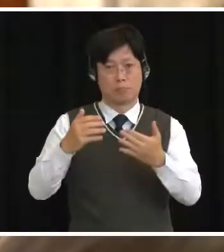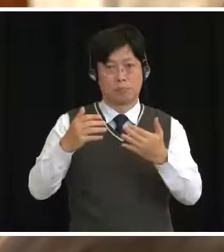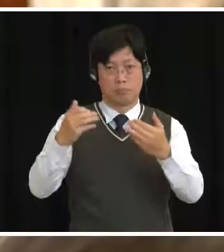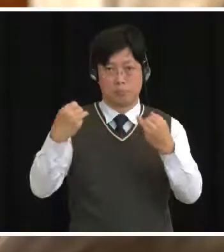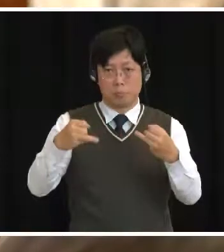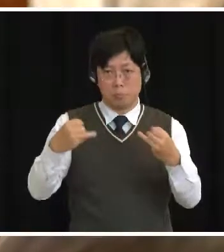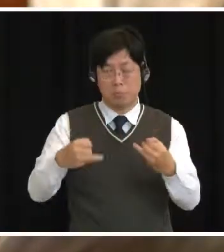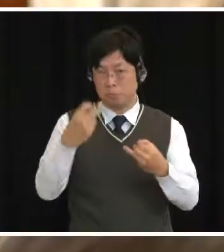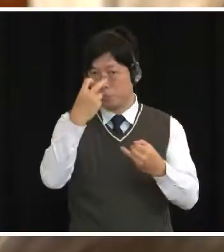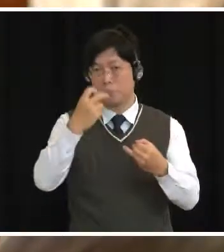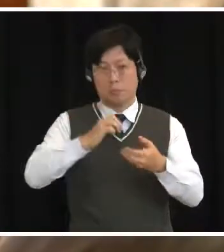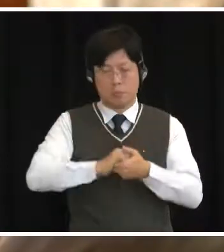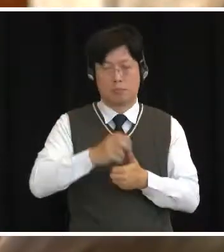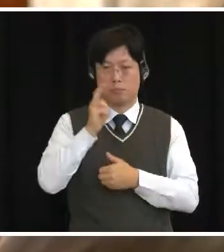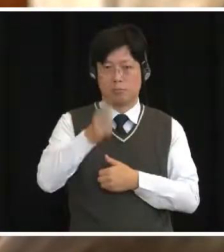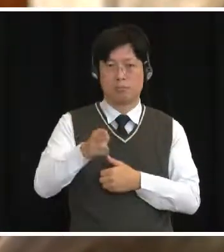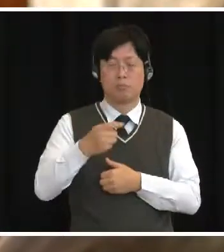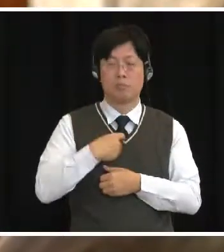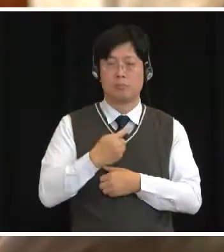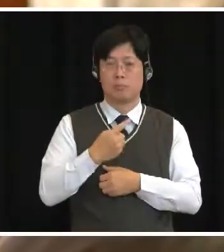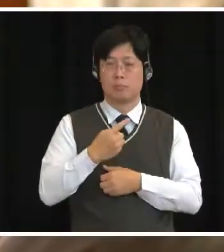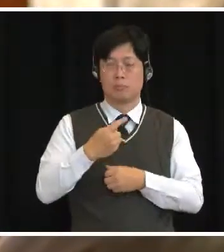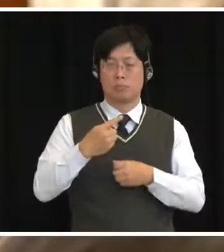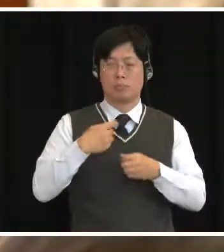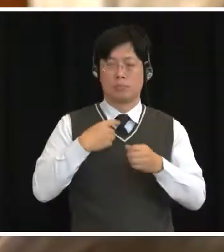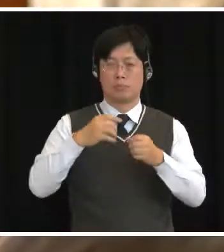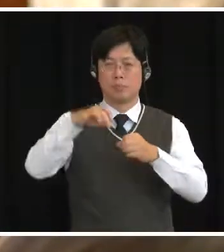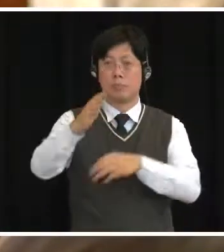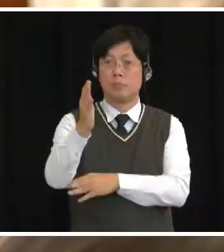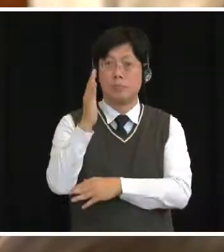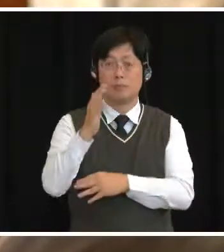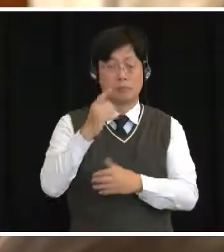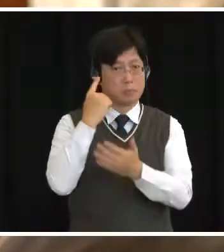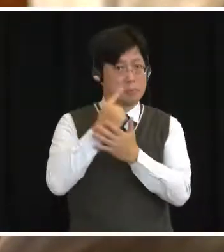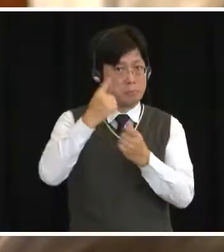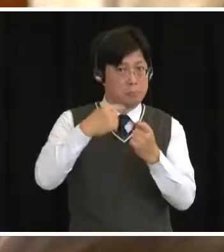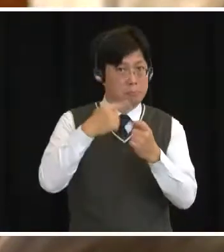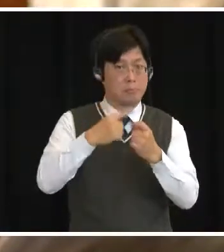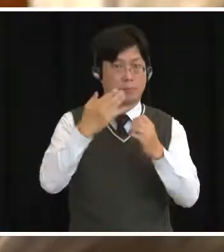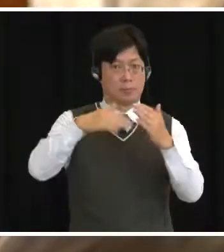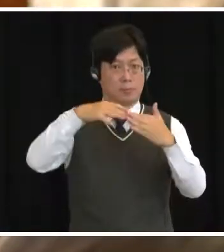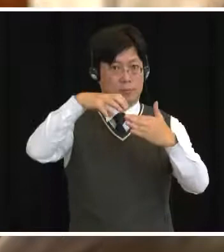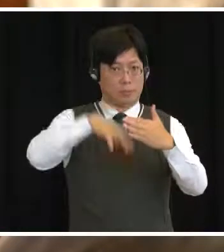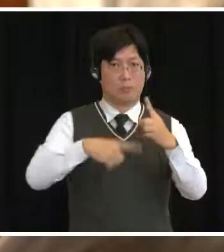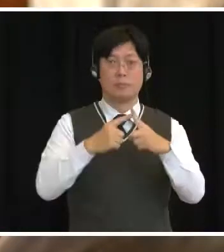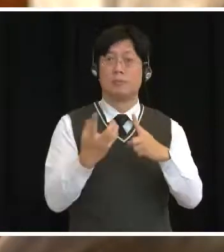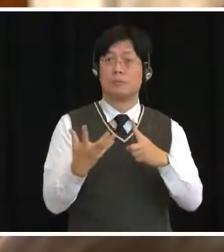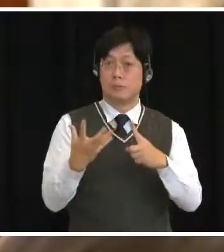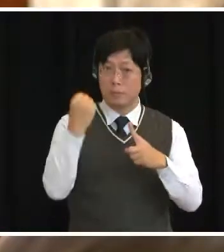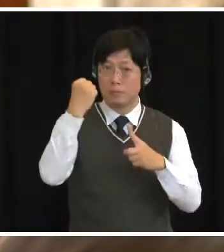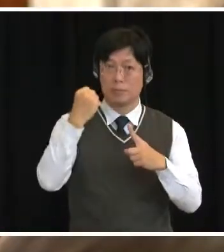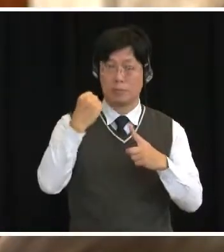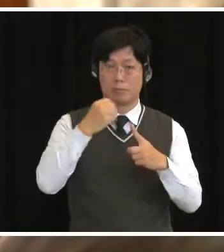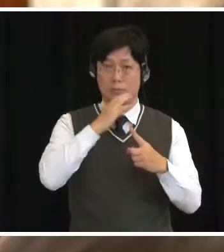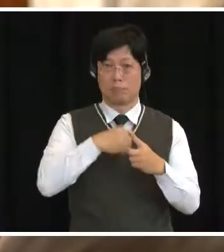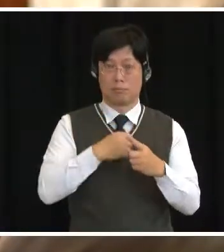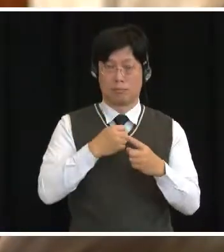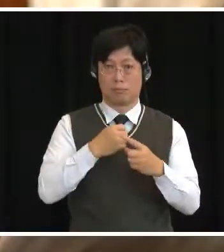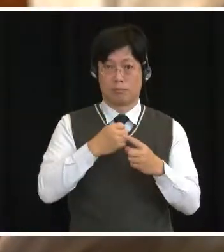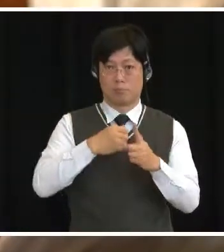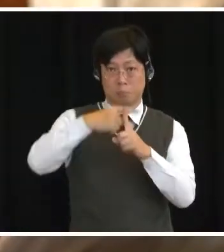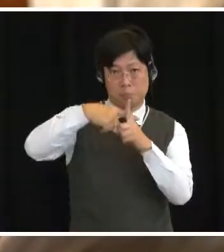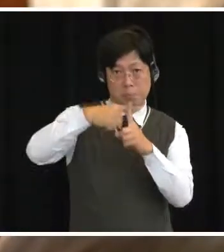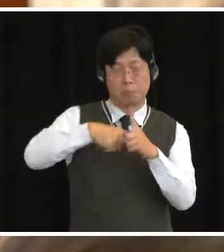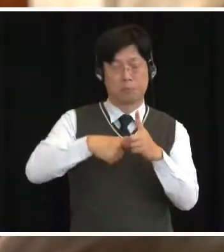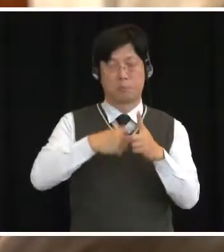when deciding whether to give a grant to local cities and governments, we ask